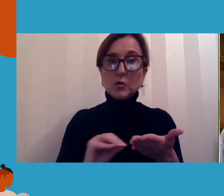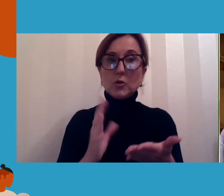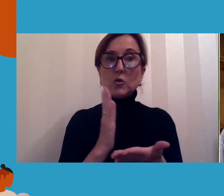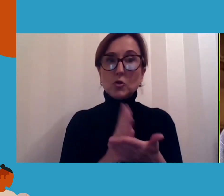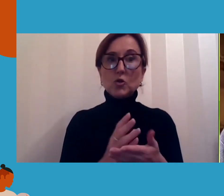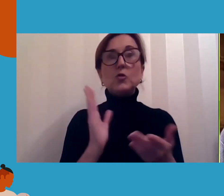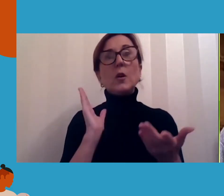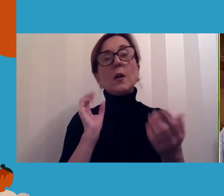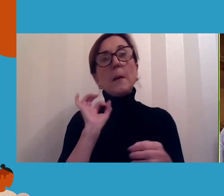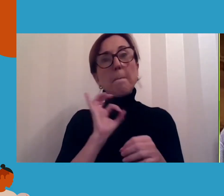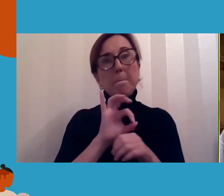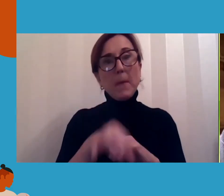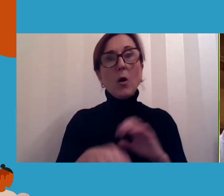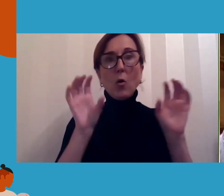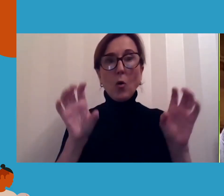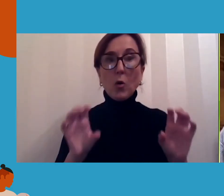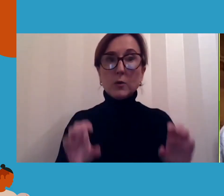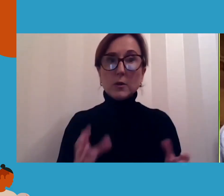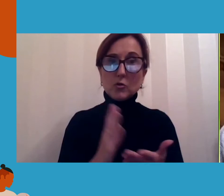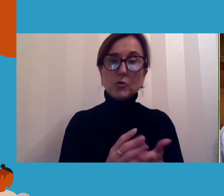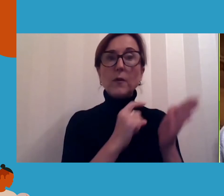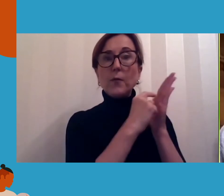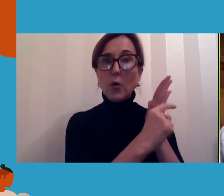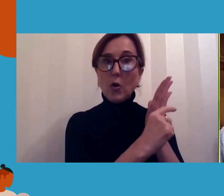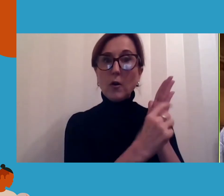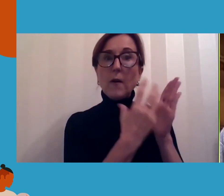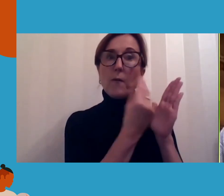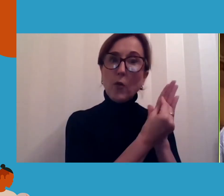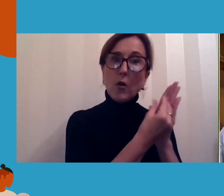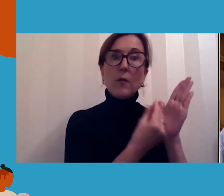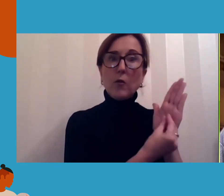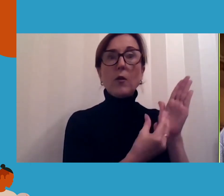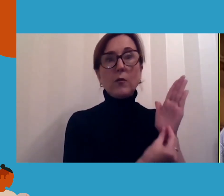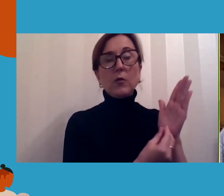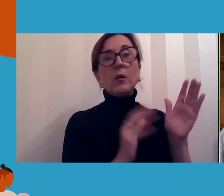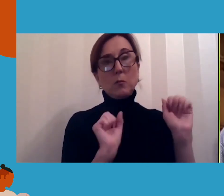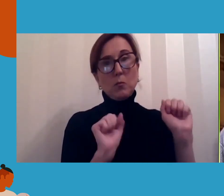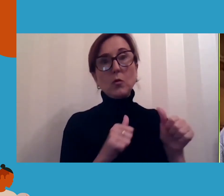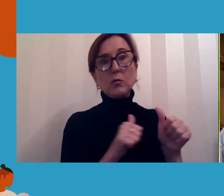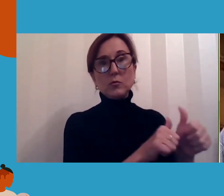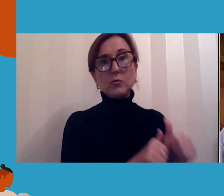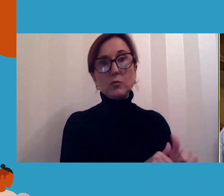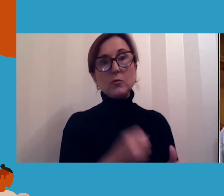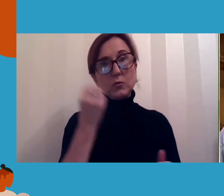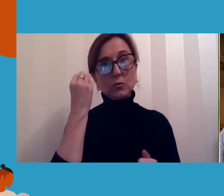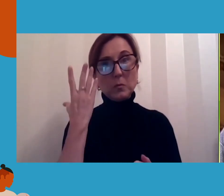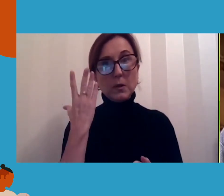methodological recommendations. Some of the provisions of the criminal code have been taken,